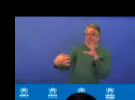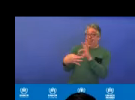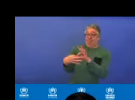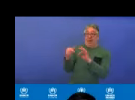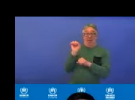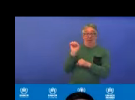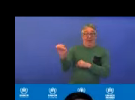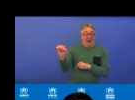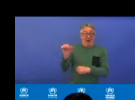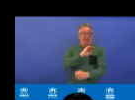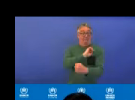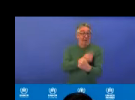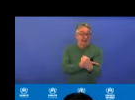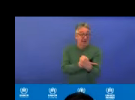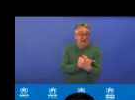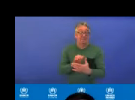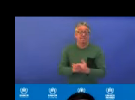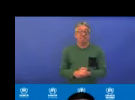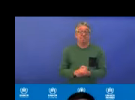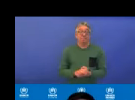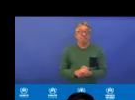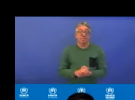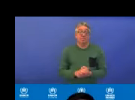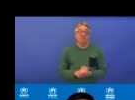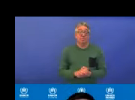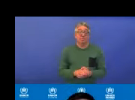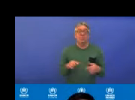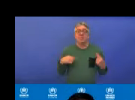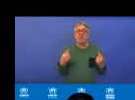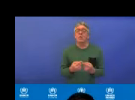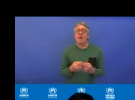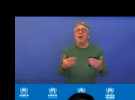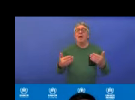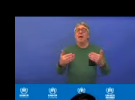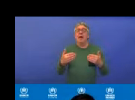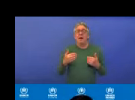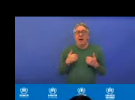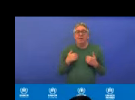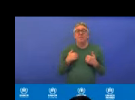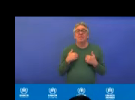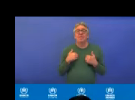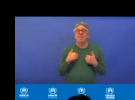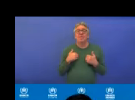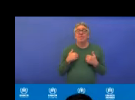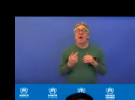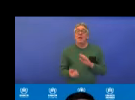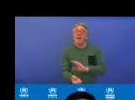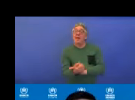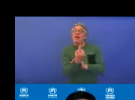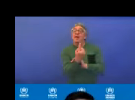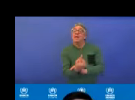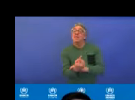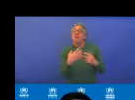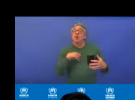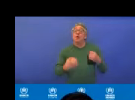We do work on individual cases as well. We haven't done so on a regular basis with the CRPD, but I was very pleased to see the example